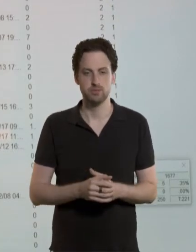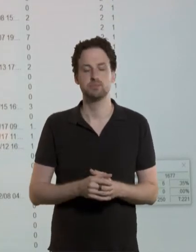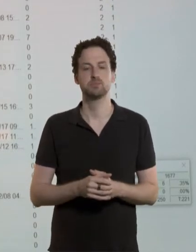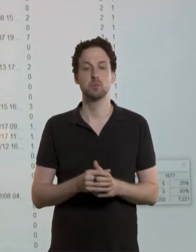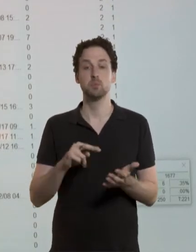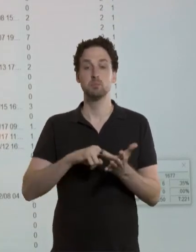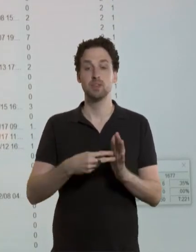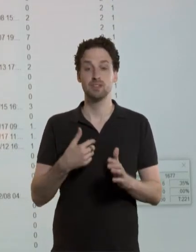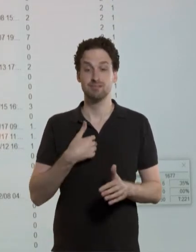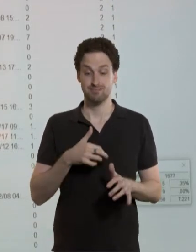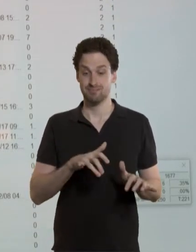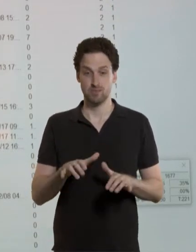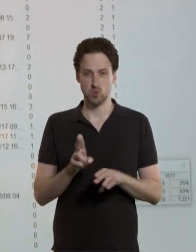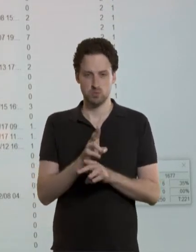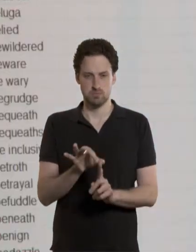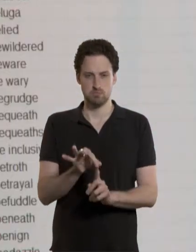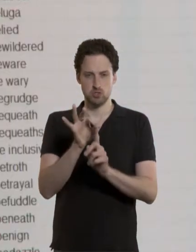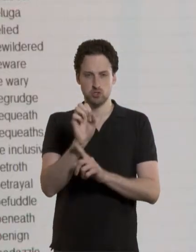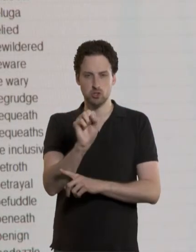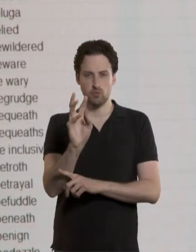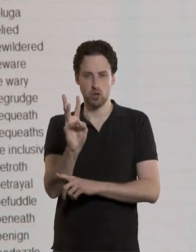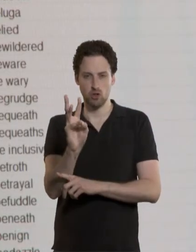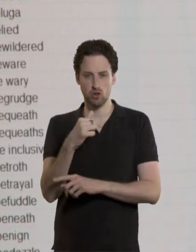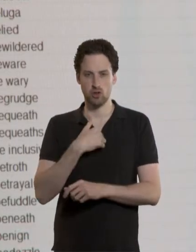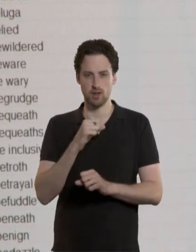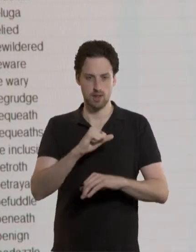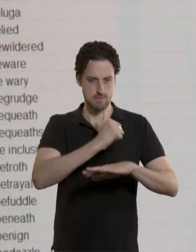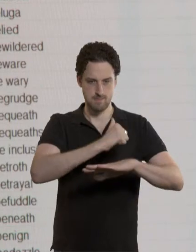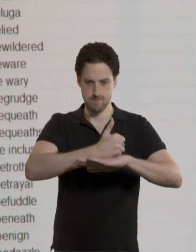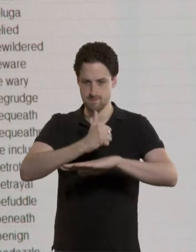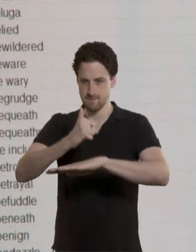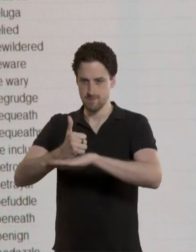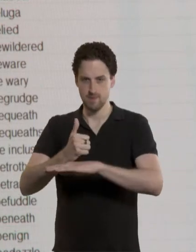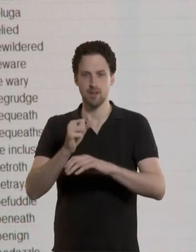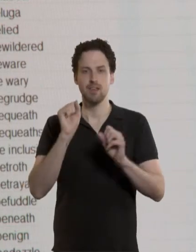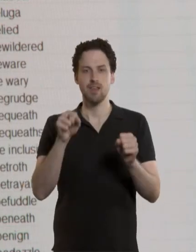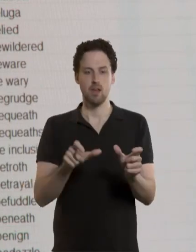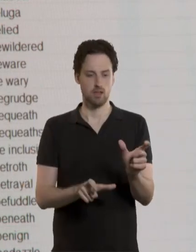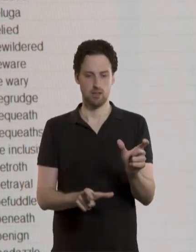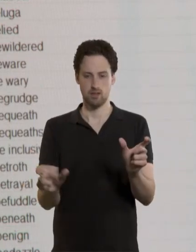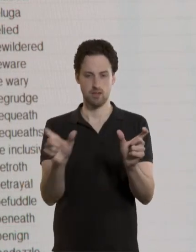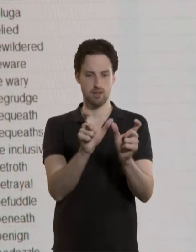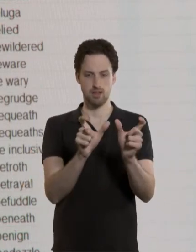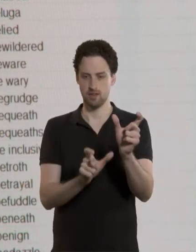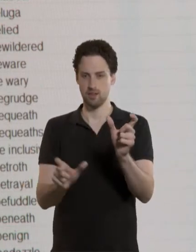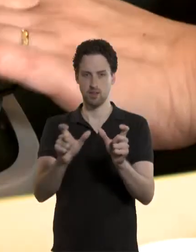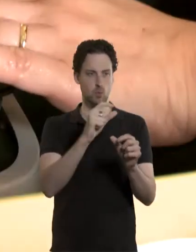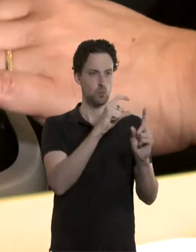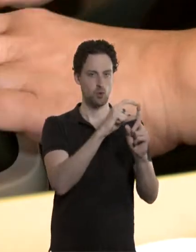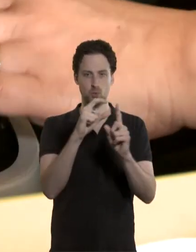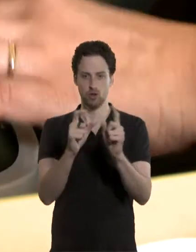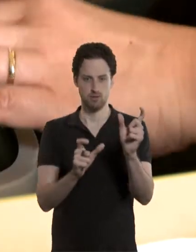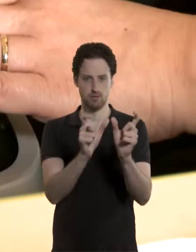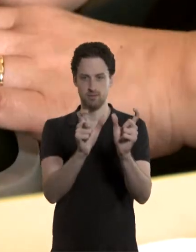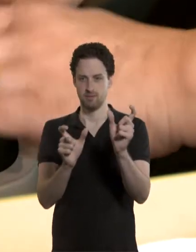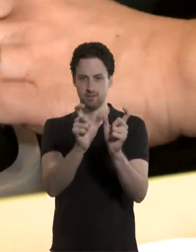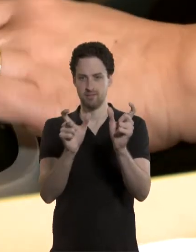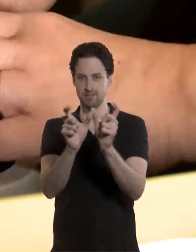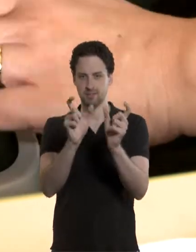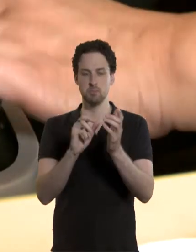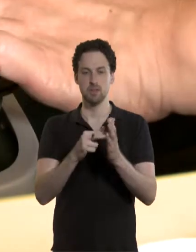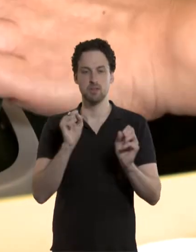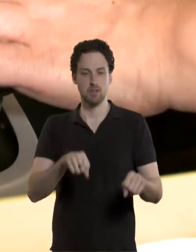write. Steno captioners use specialized software that translates the words into a kind of shorthand, a special language